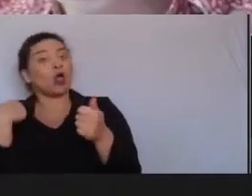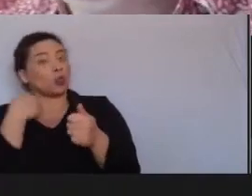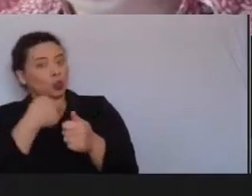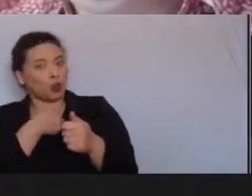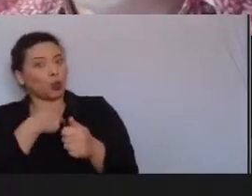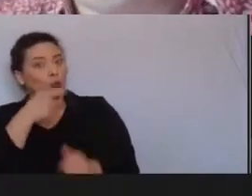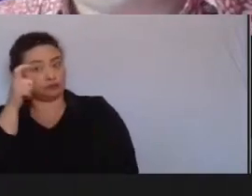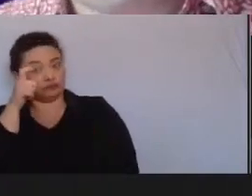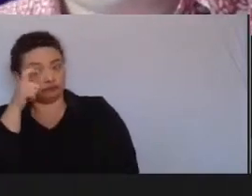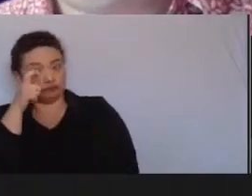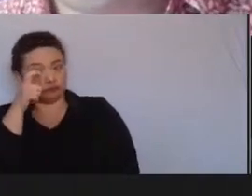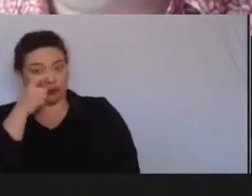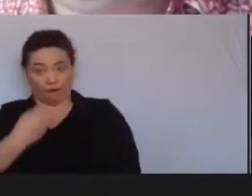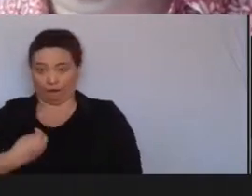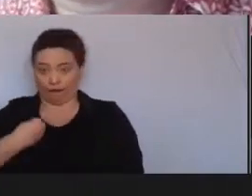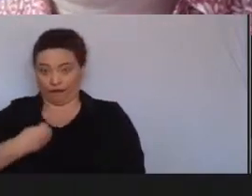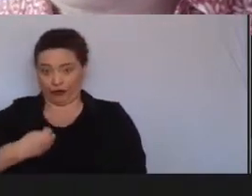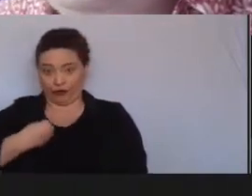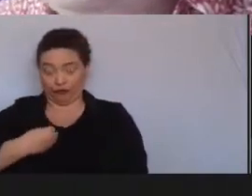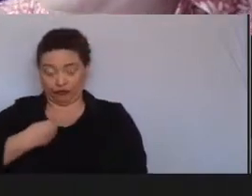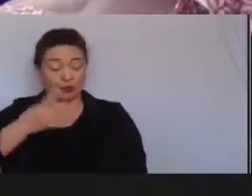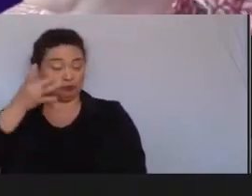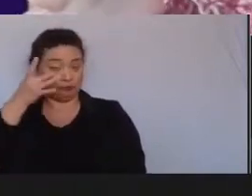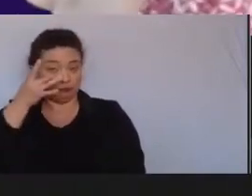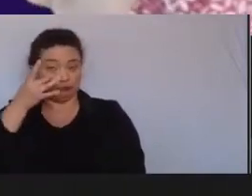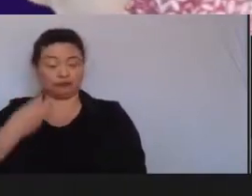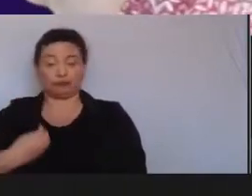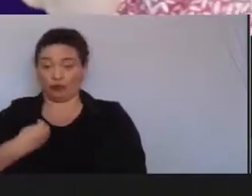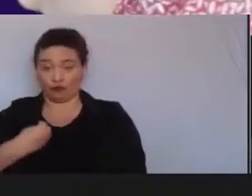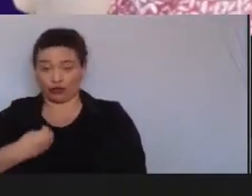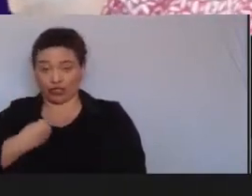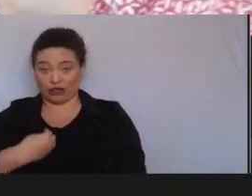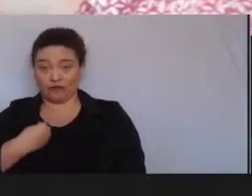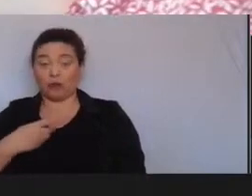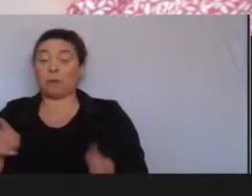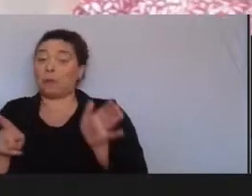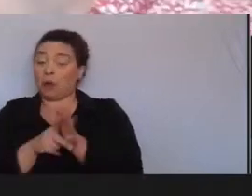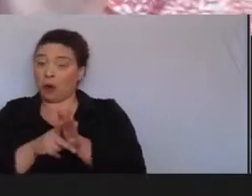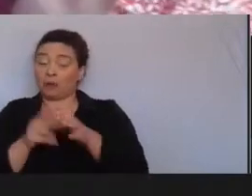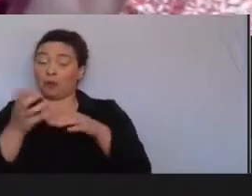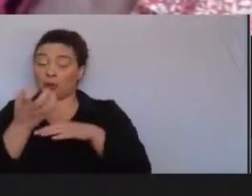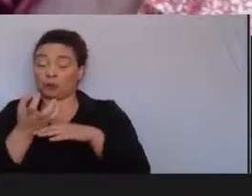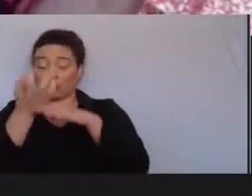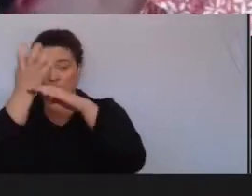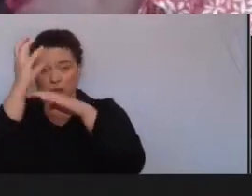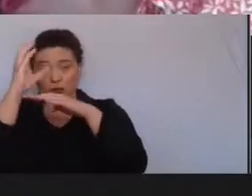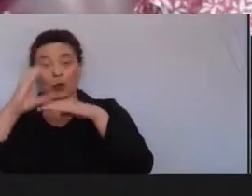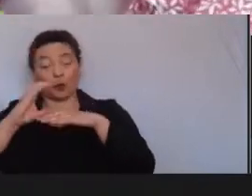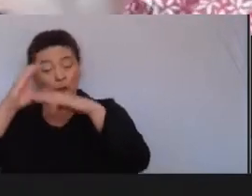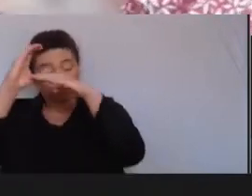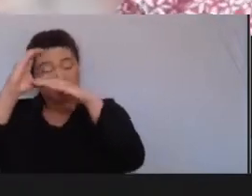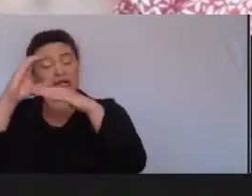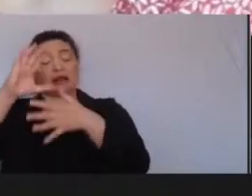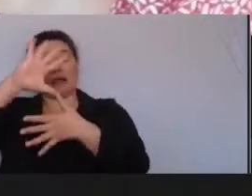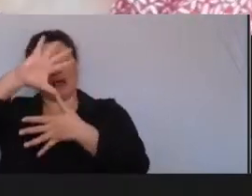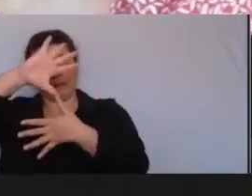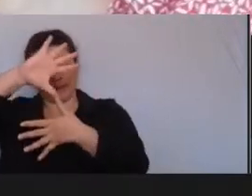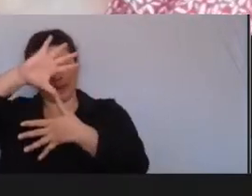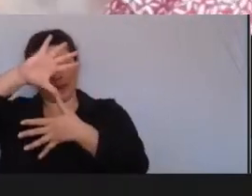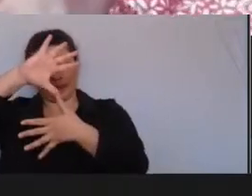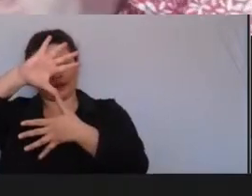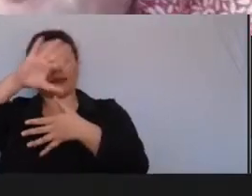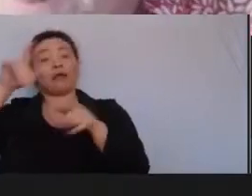on British Council Brazil, British Council Americas, and on the Ministry of Education's